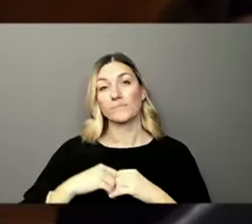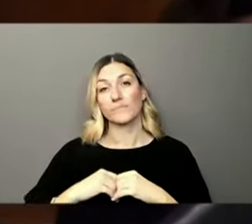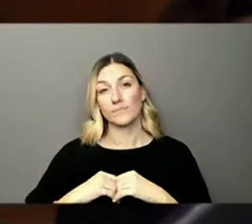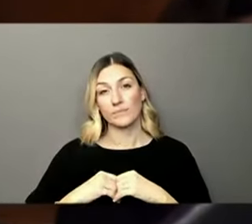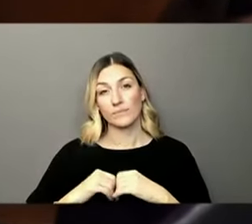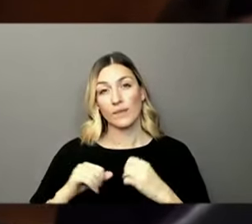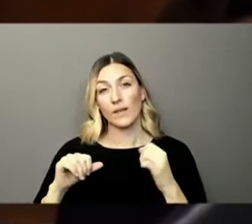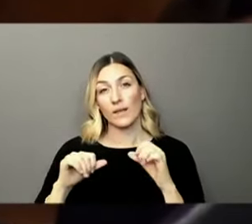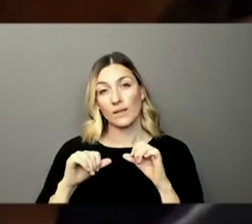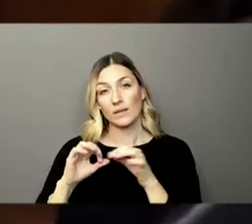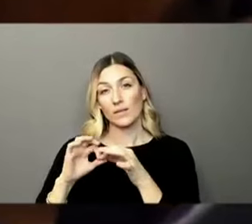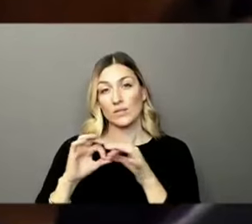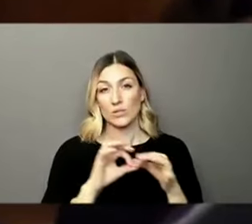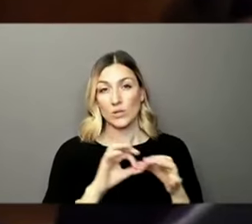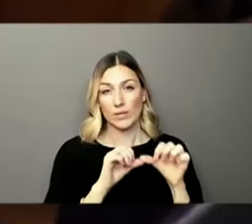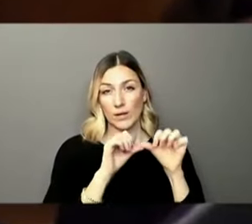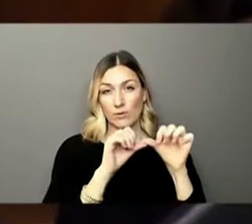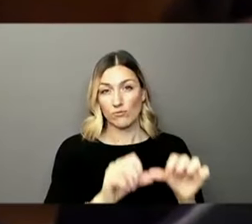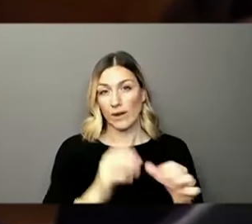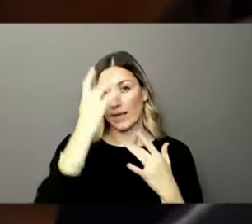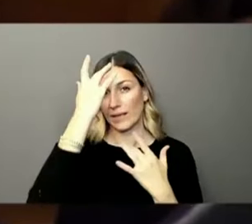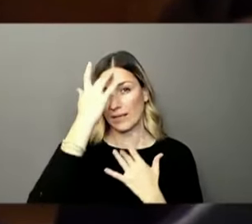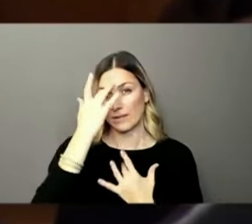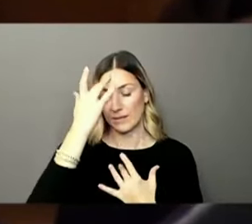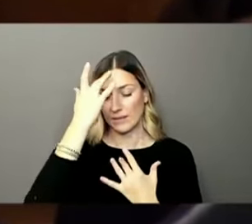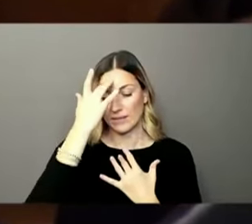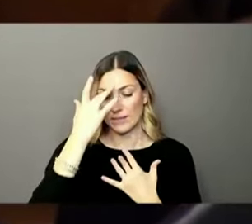infection-associated chronic illnesses